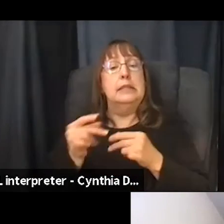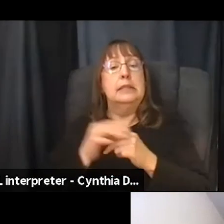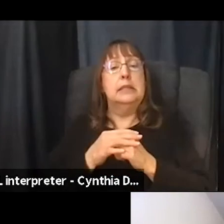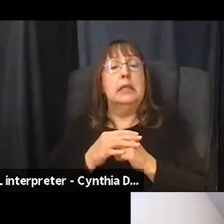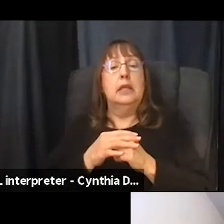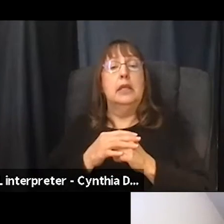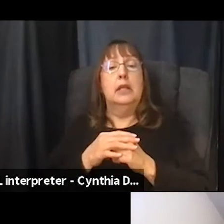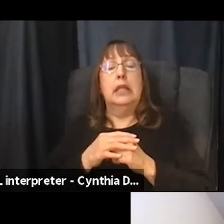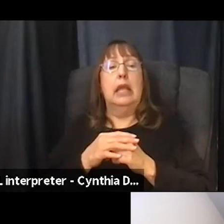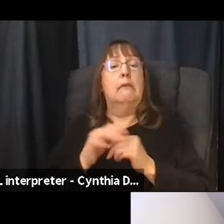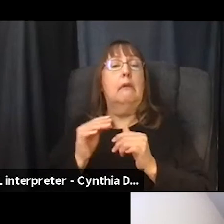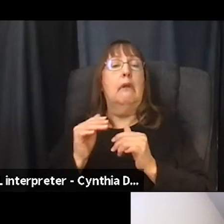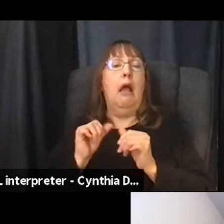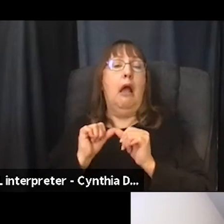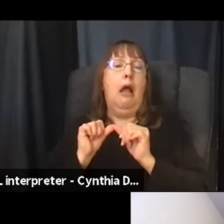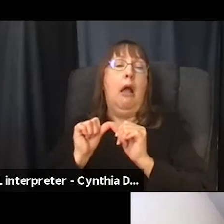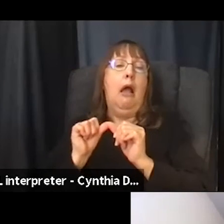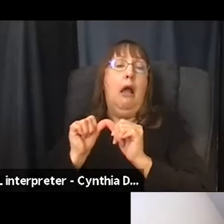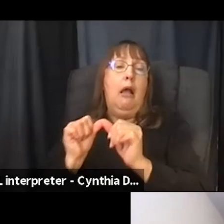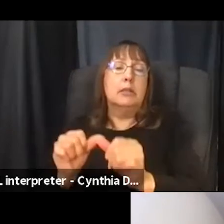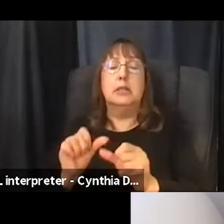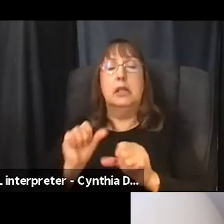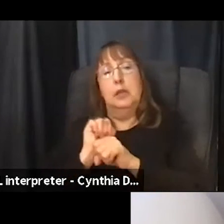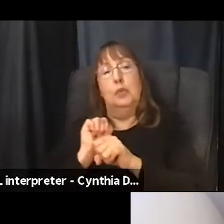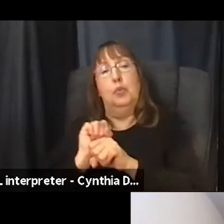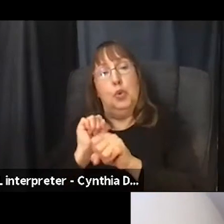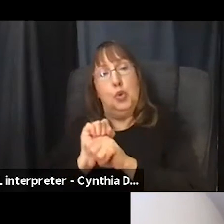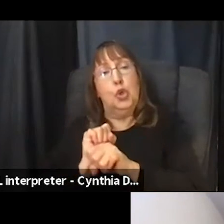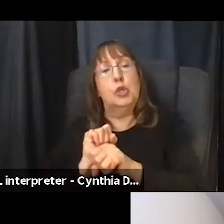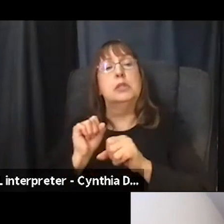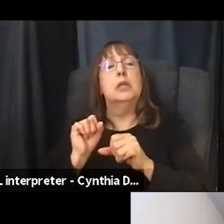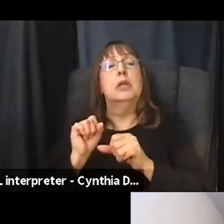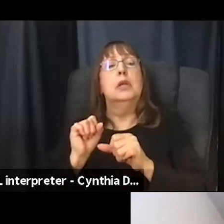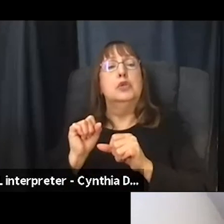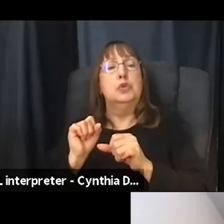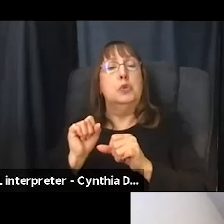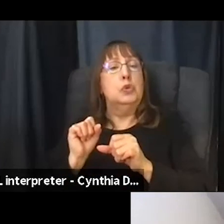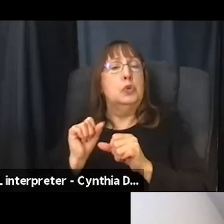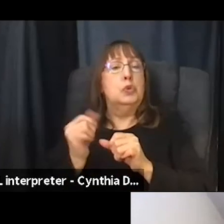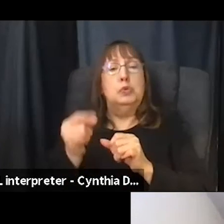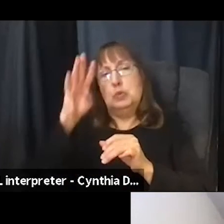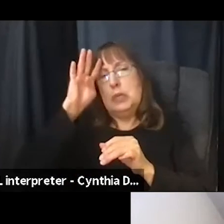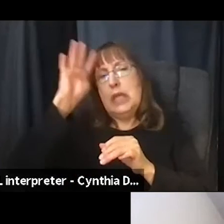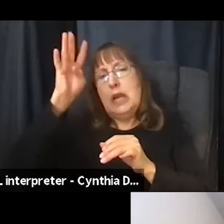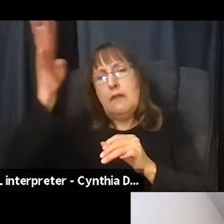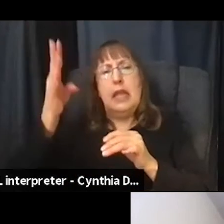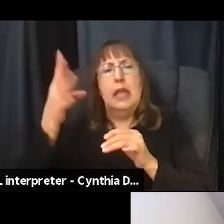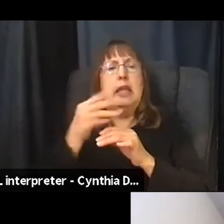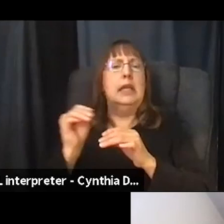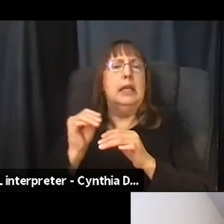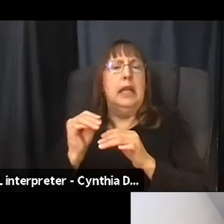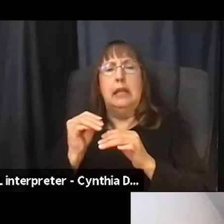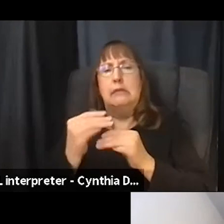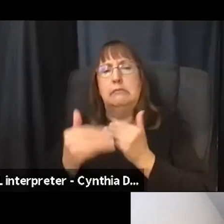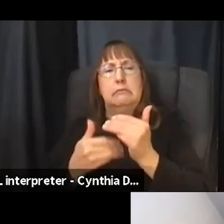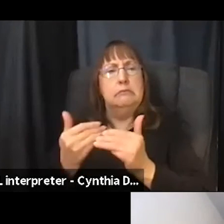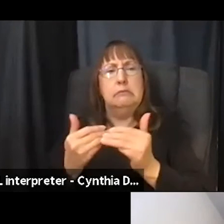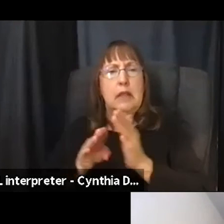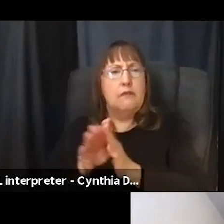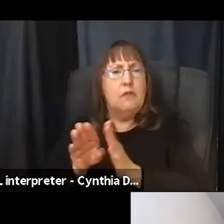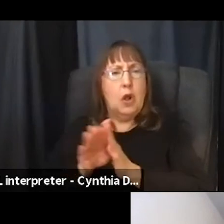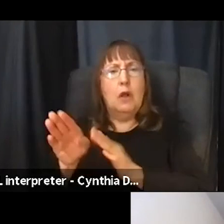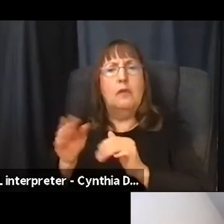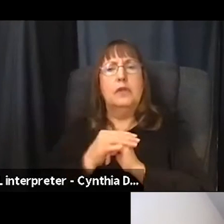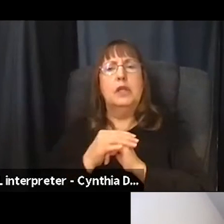that constantly works to innovate and evolve in these ways to become